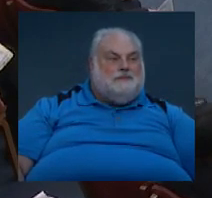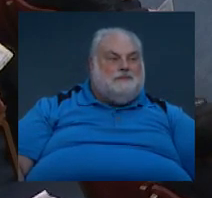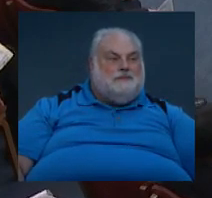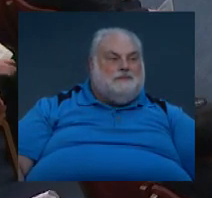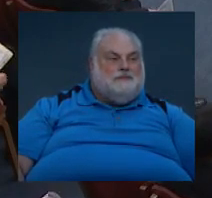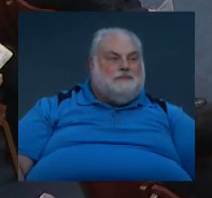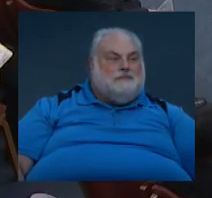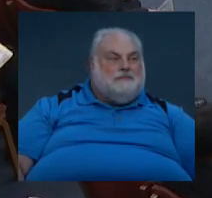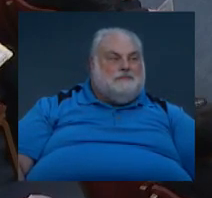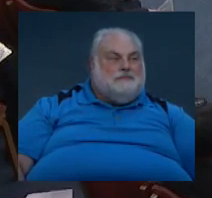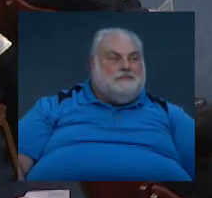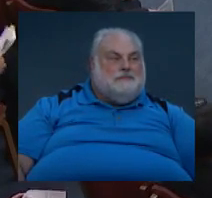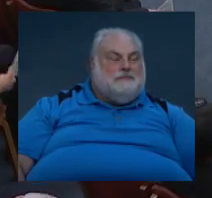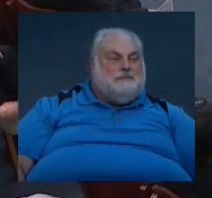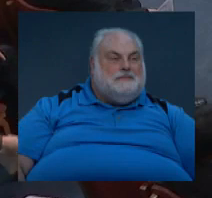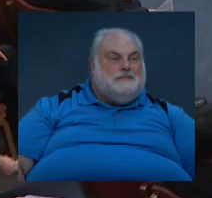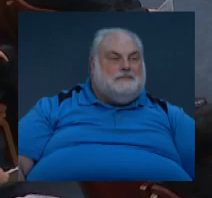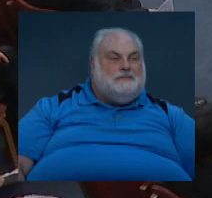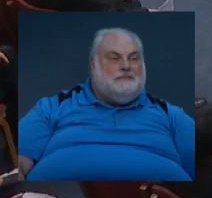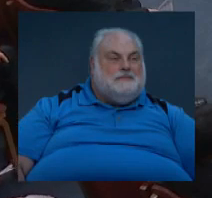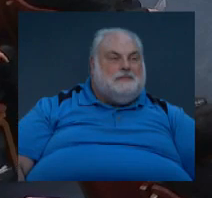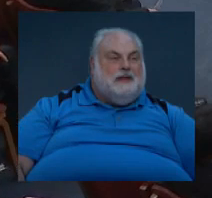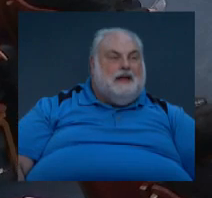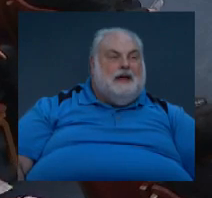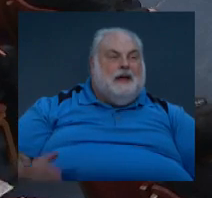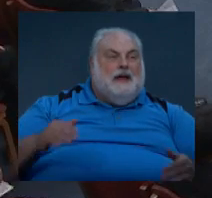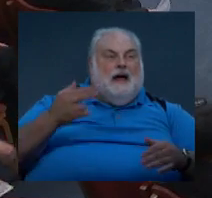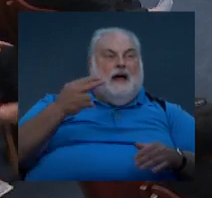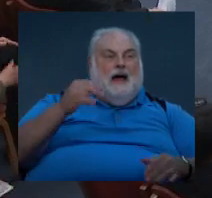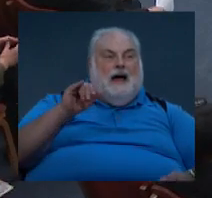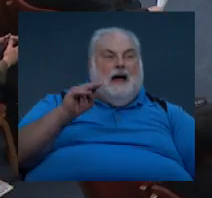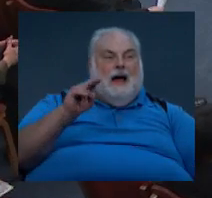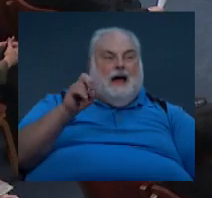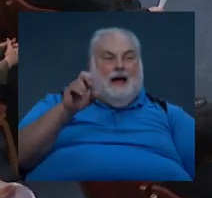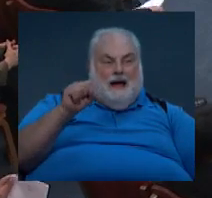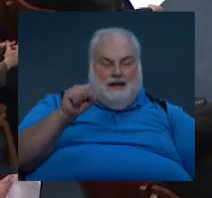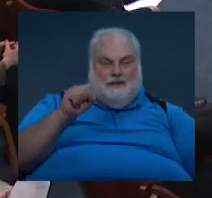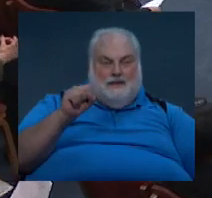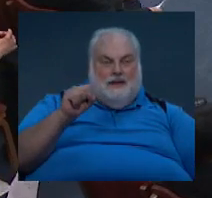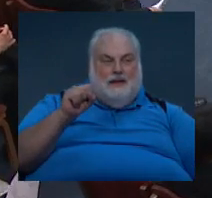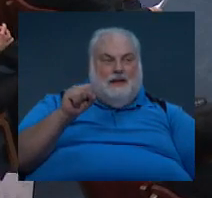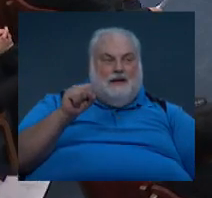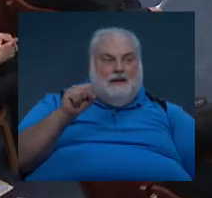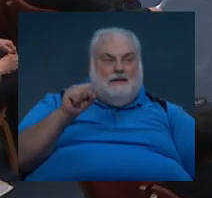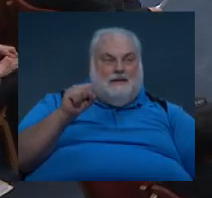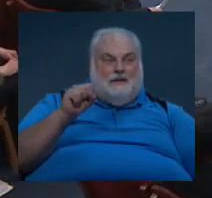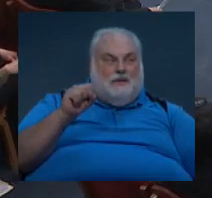Director Hines, could you please do the invocation for us in the stead of Vice Mayor Wyrick?